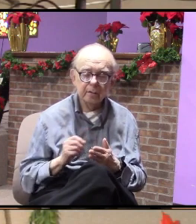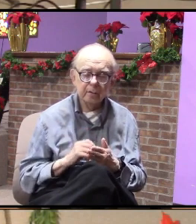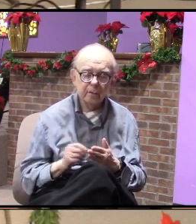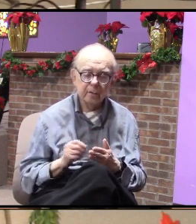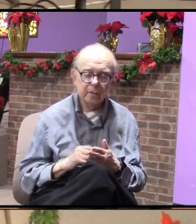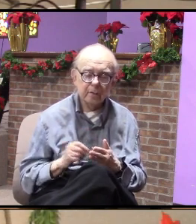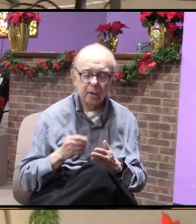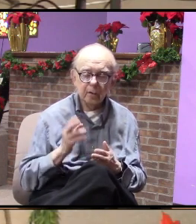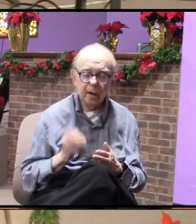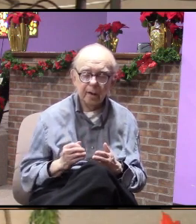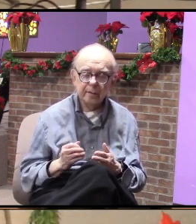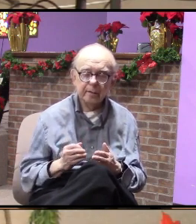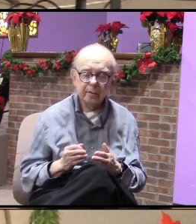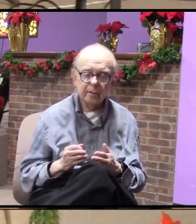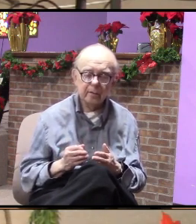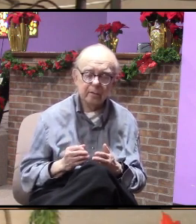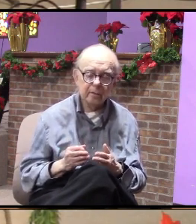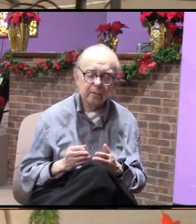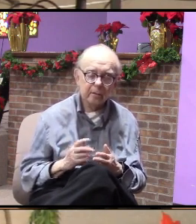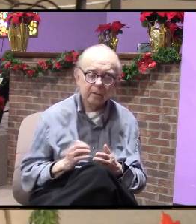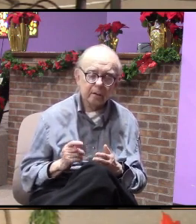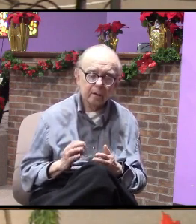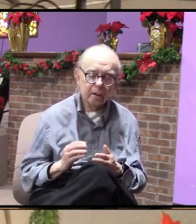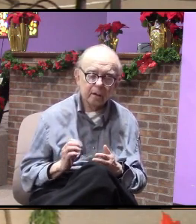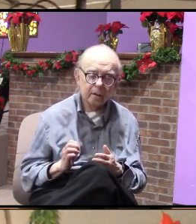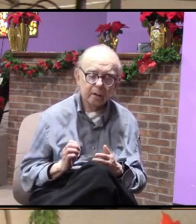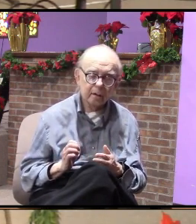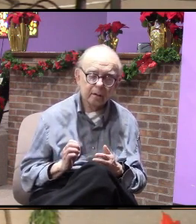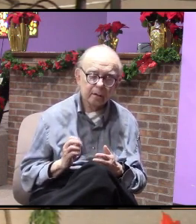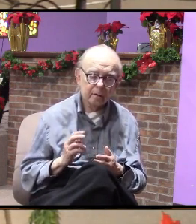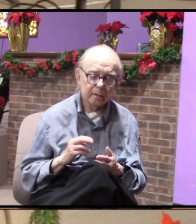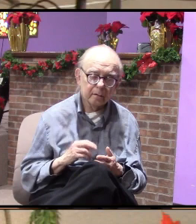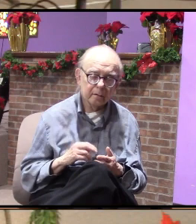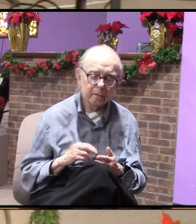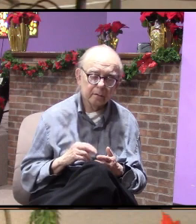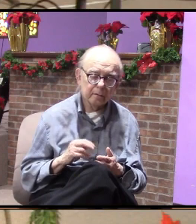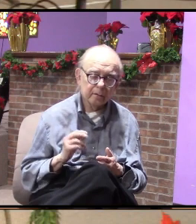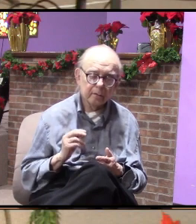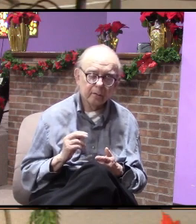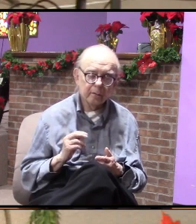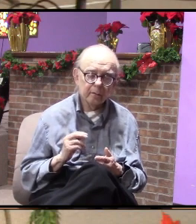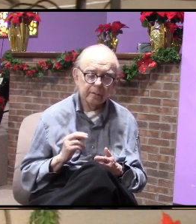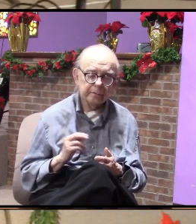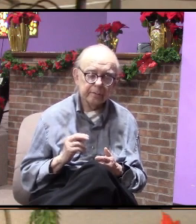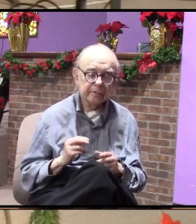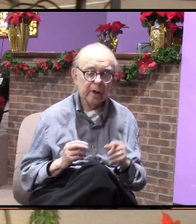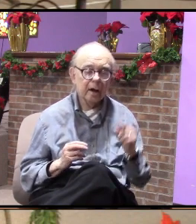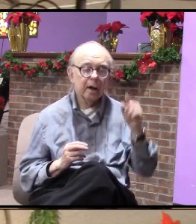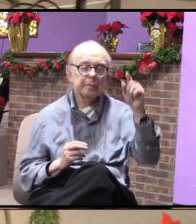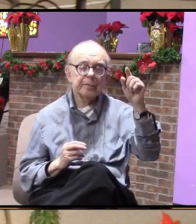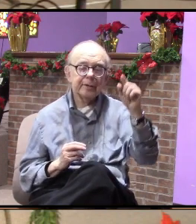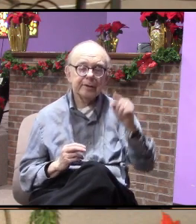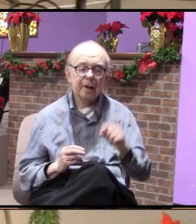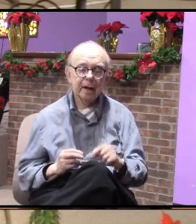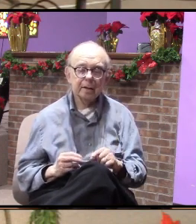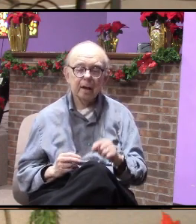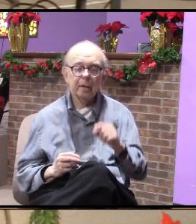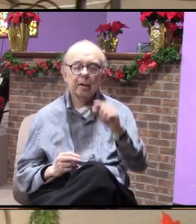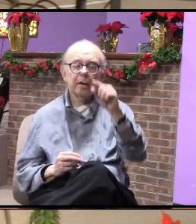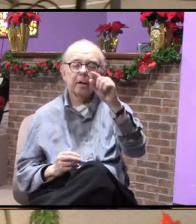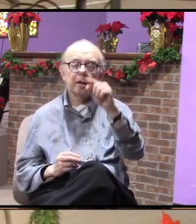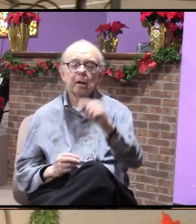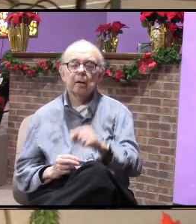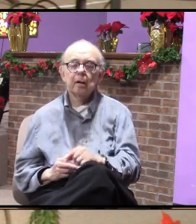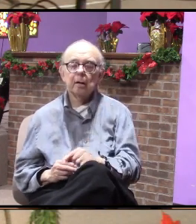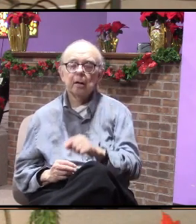In order, what? Cadence is a rising and a falling. In